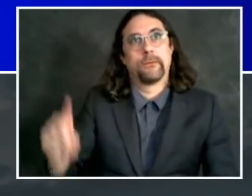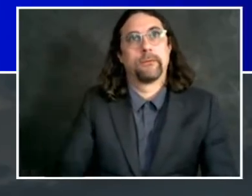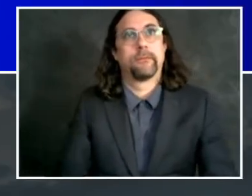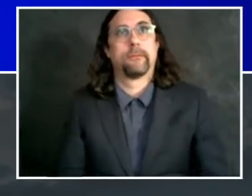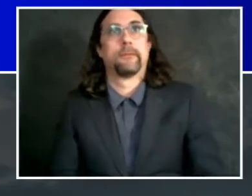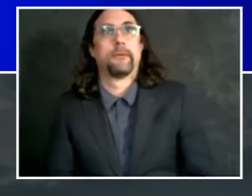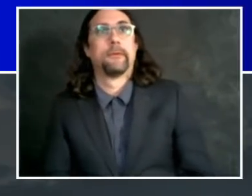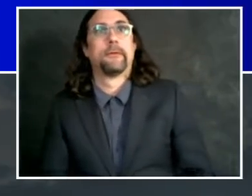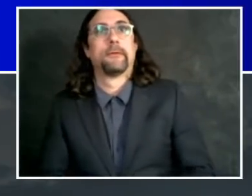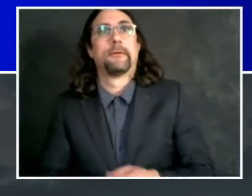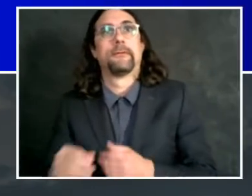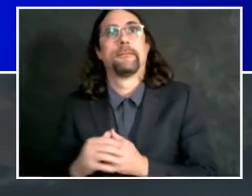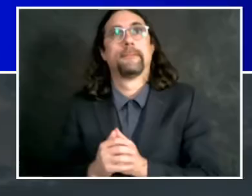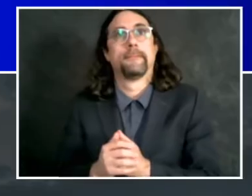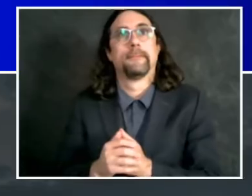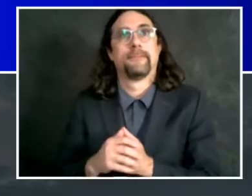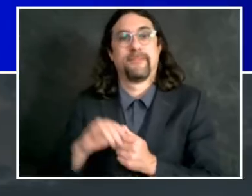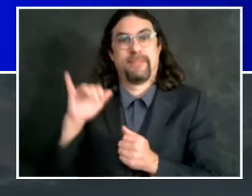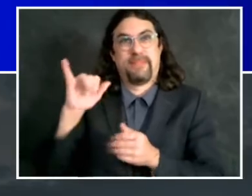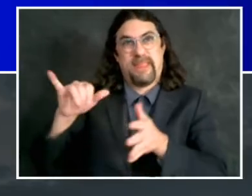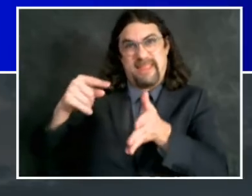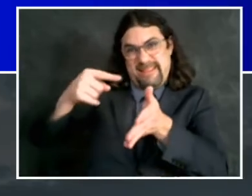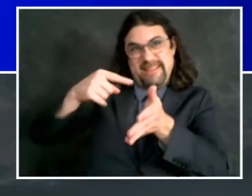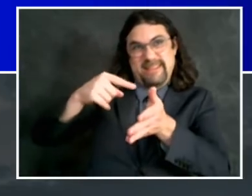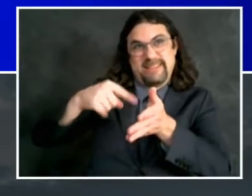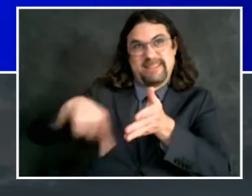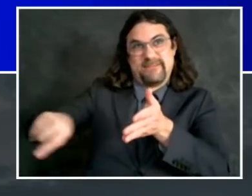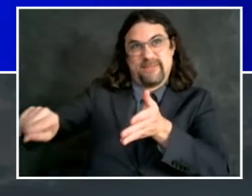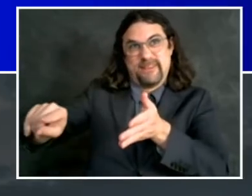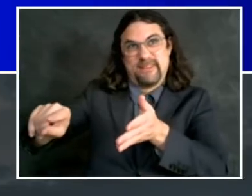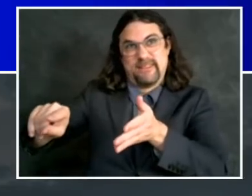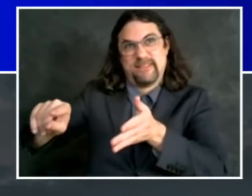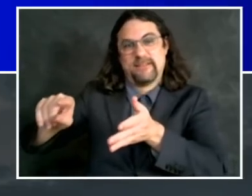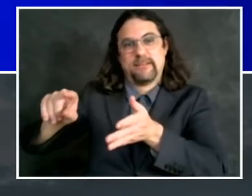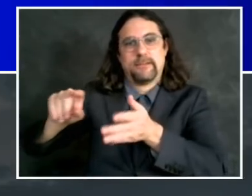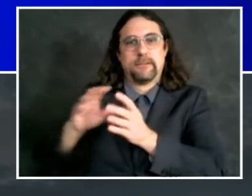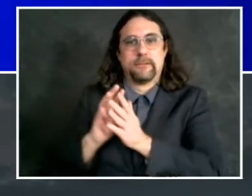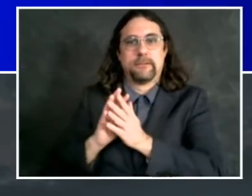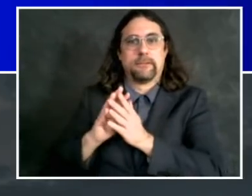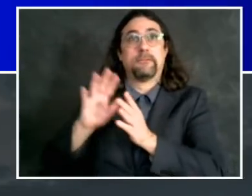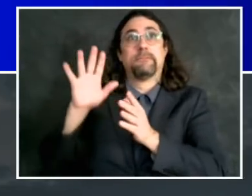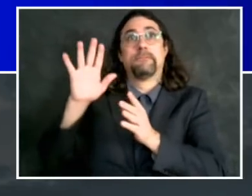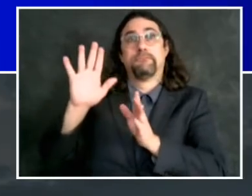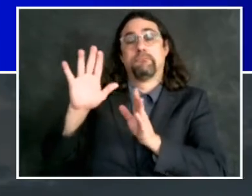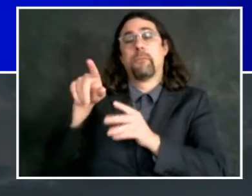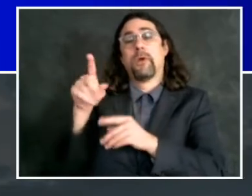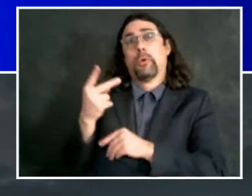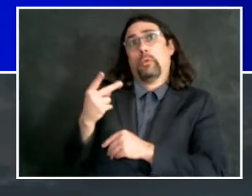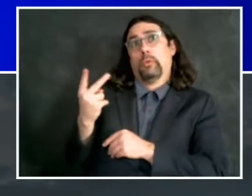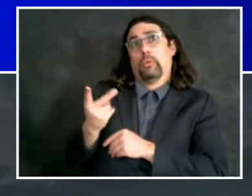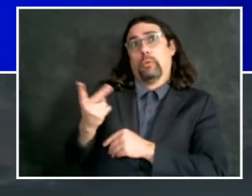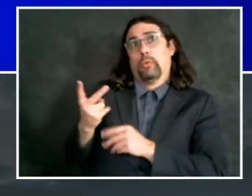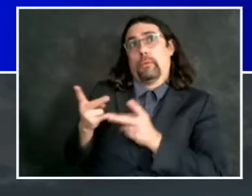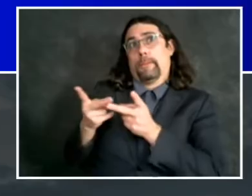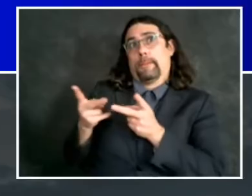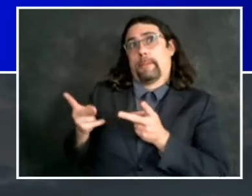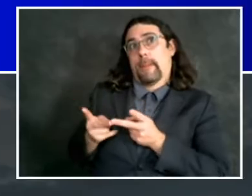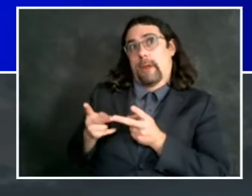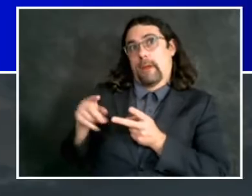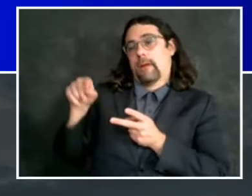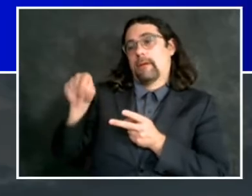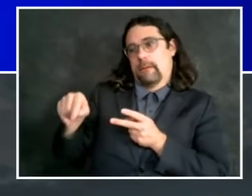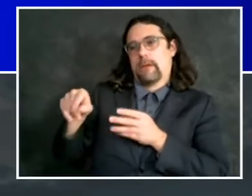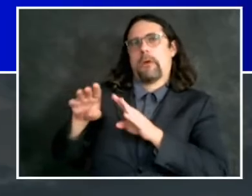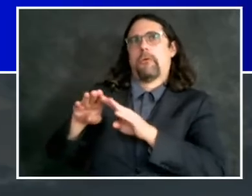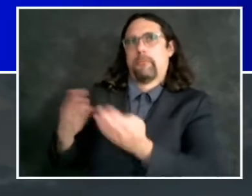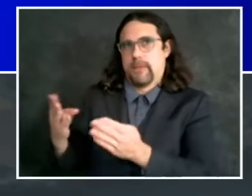hospital locations as well. So as you can see, this is really growing rapidly, and it is the precursor to a much